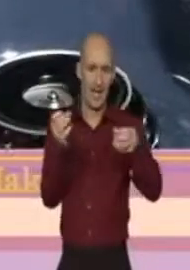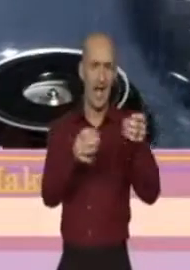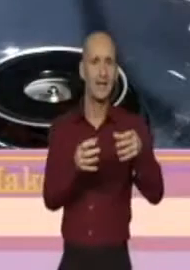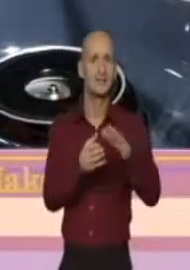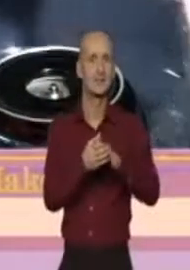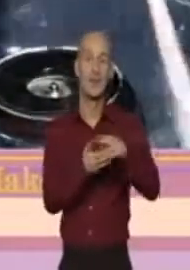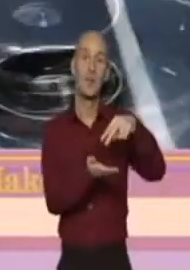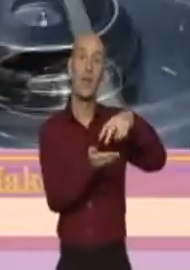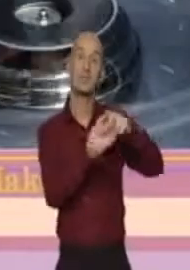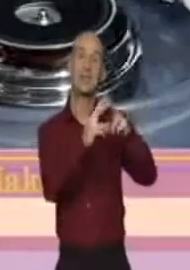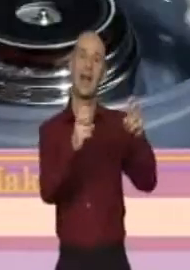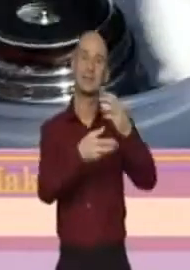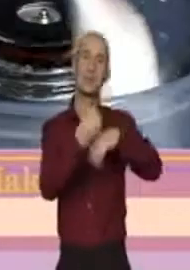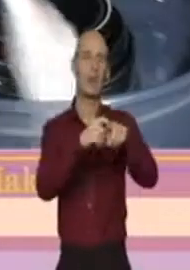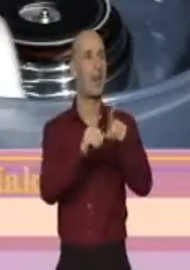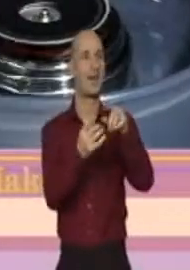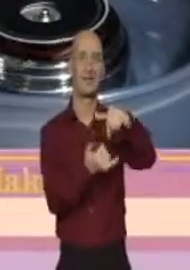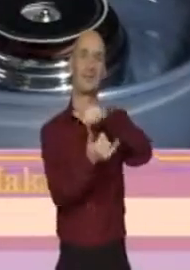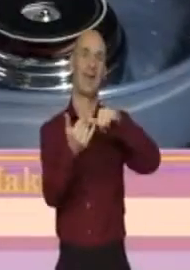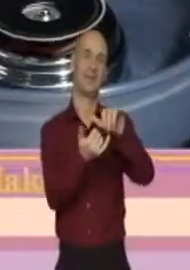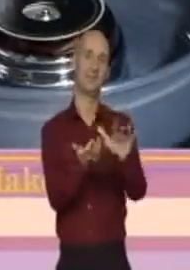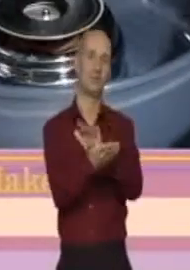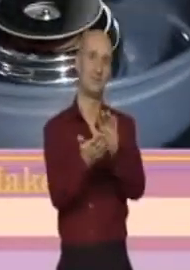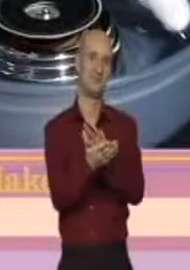bouncy castle to create all the fun of the fair.